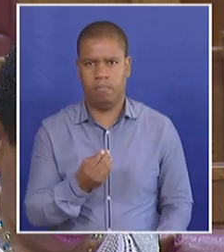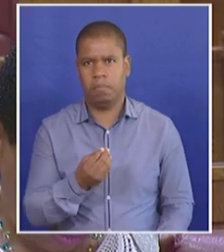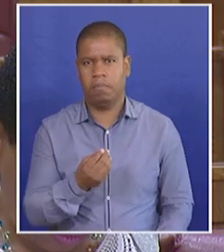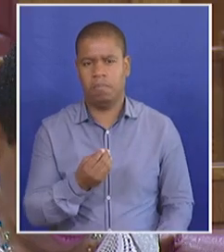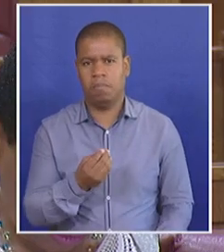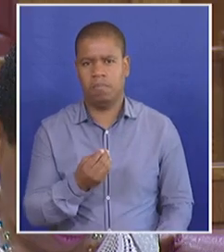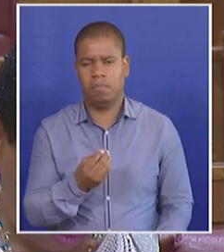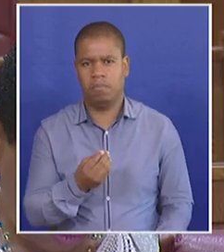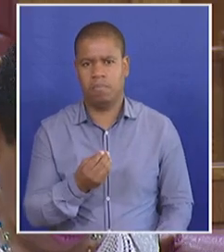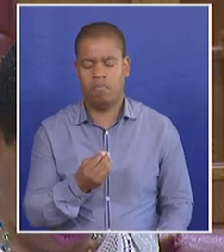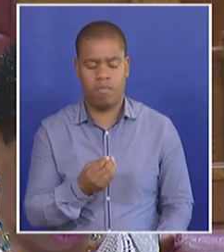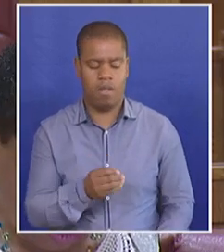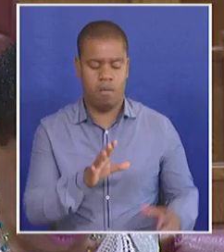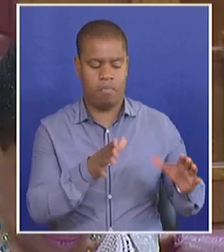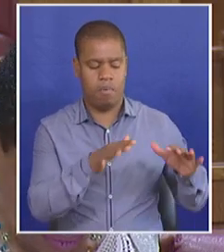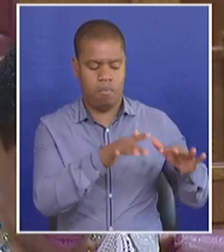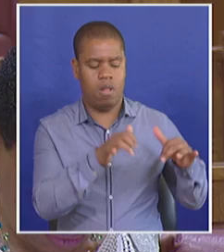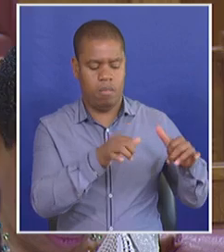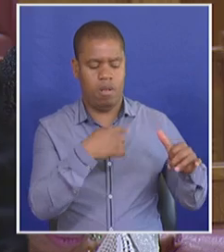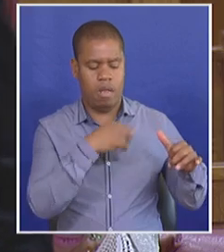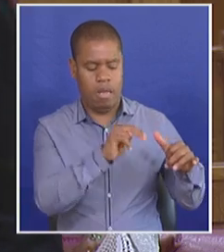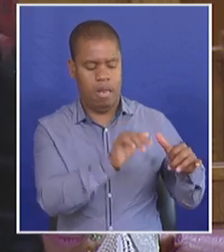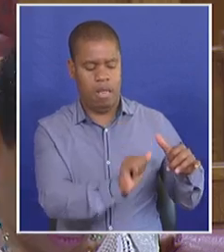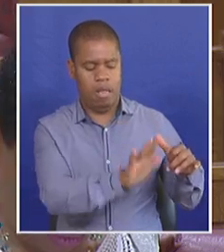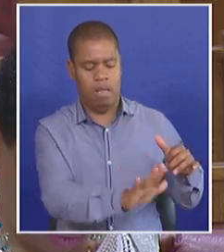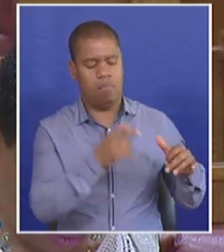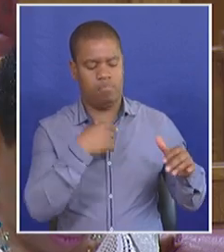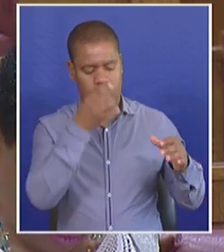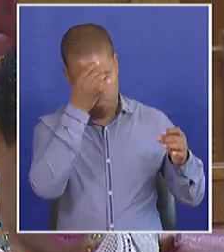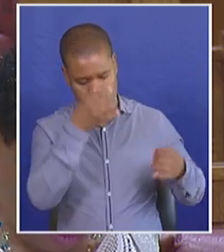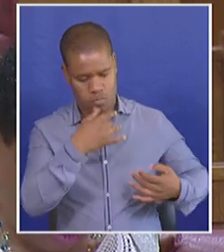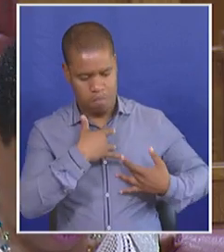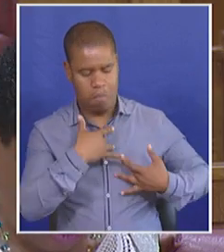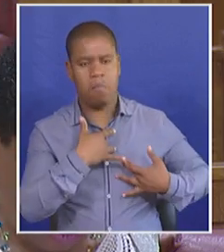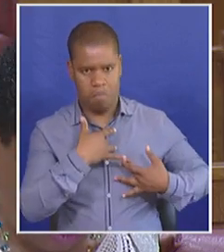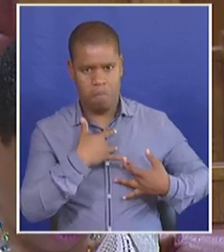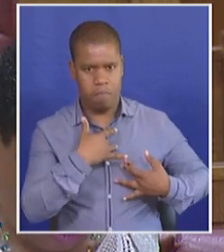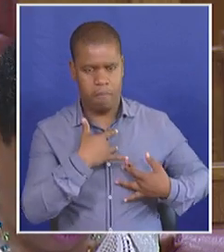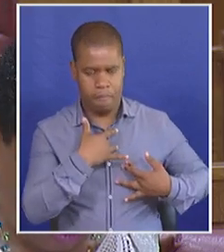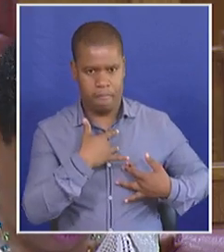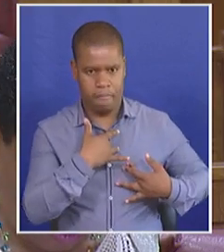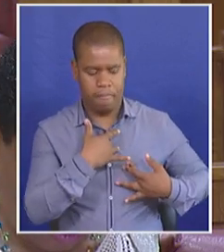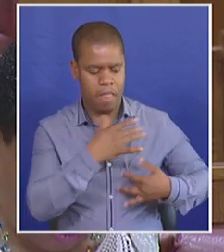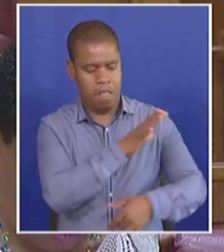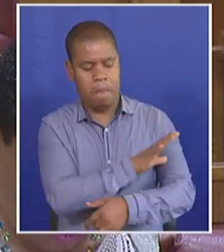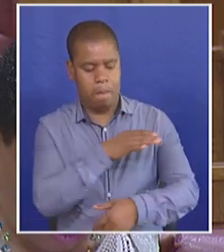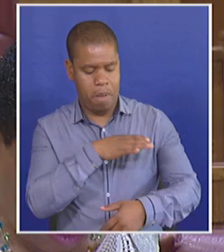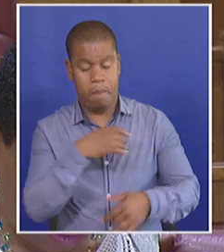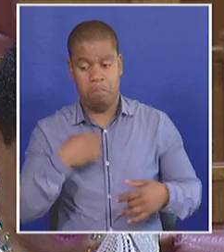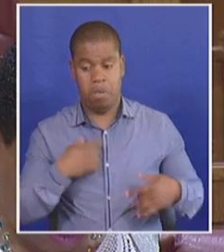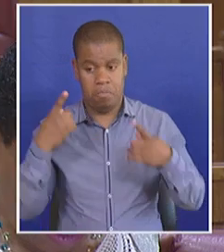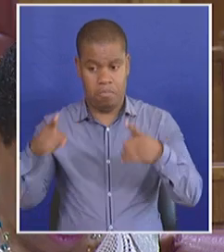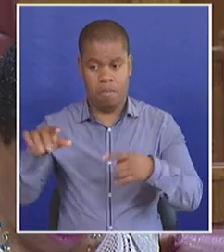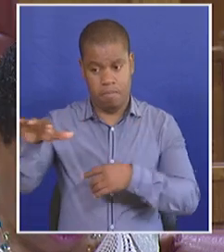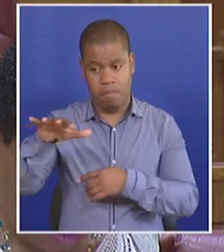through a resolution by the National Assembly to do this work, and it was very pointed. Go and establish whether or